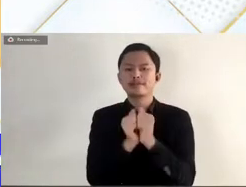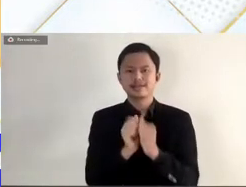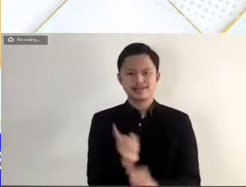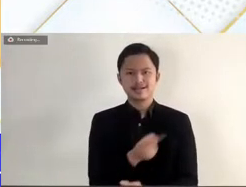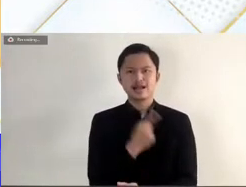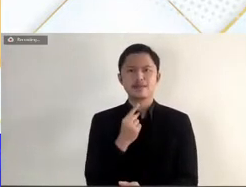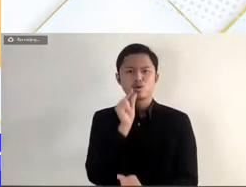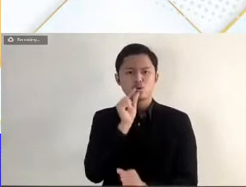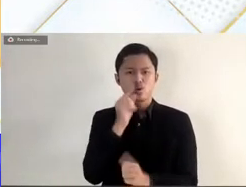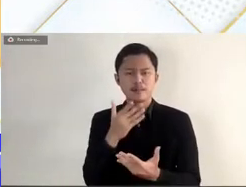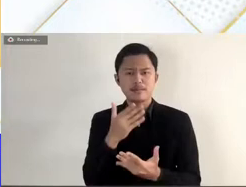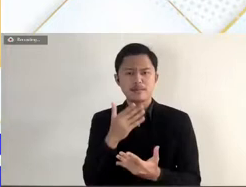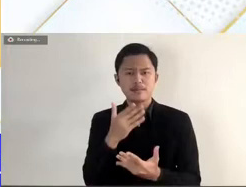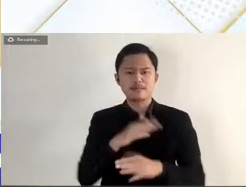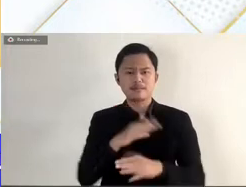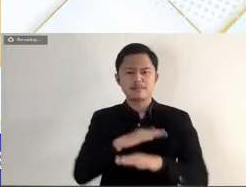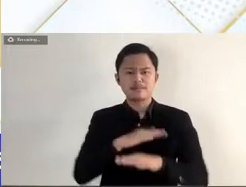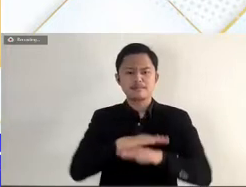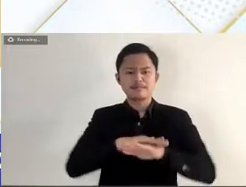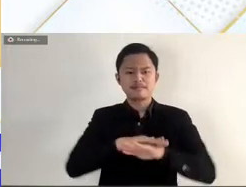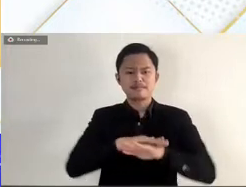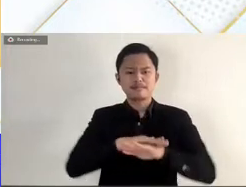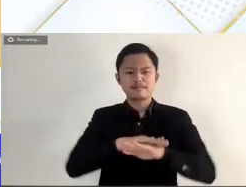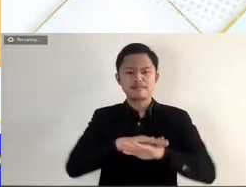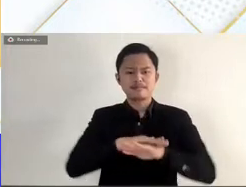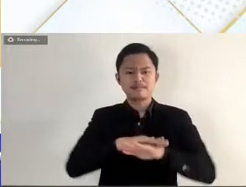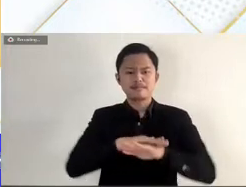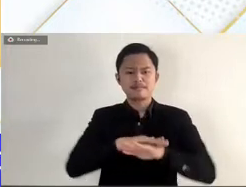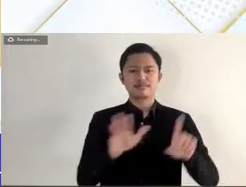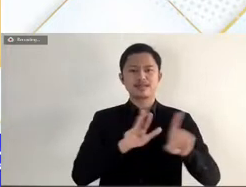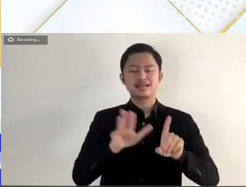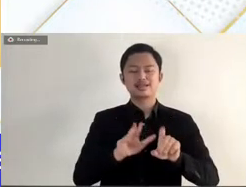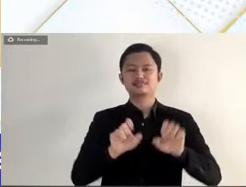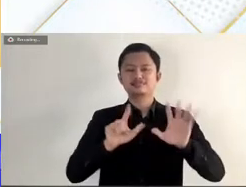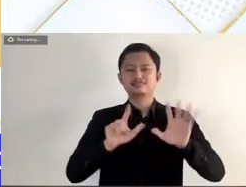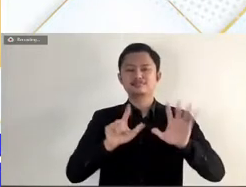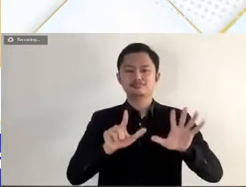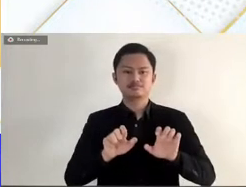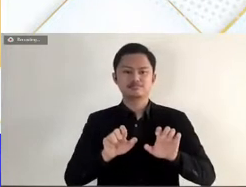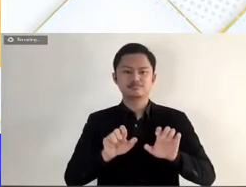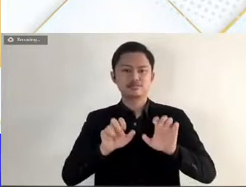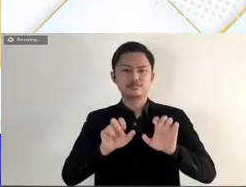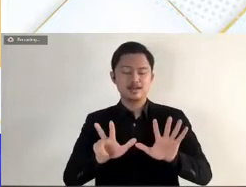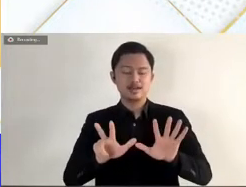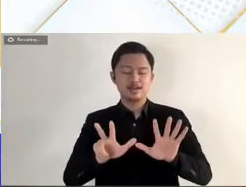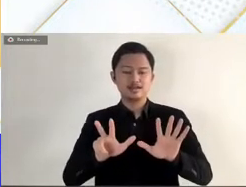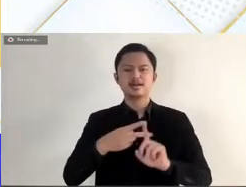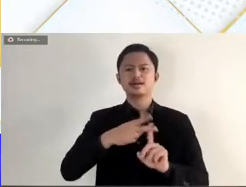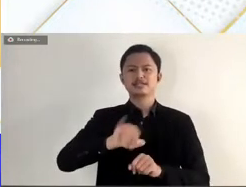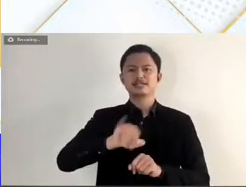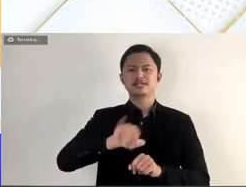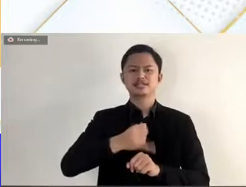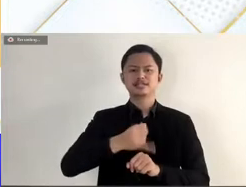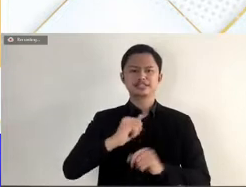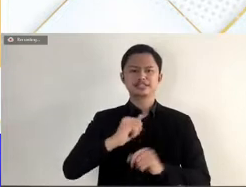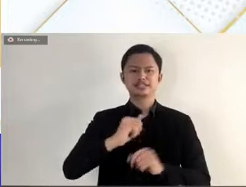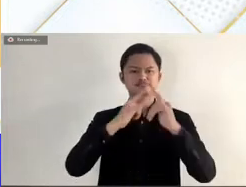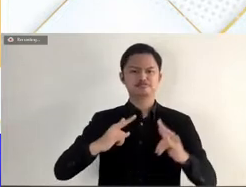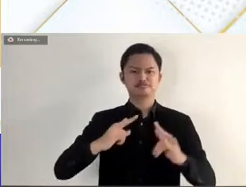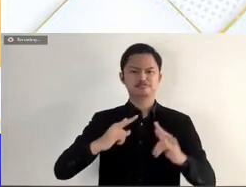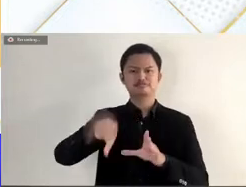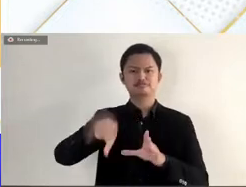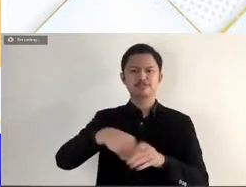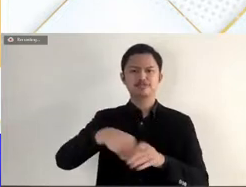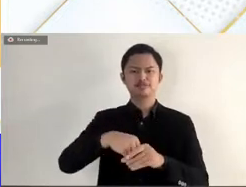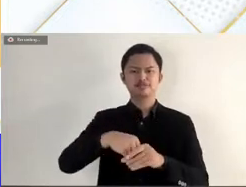continue to rise. Nonetheless, since 1978, Fiji has been the largest per capita contributor